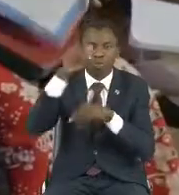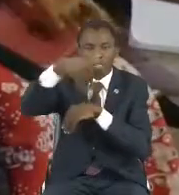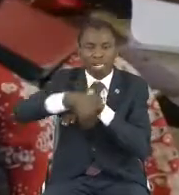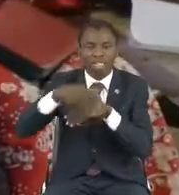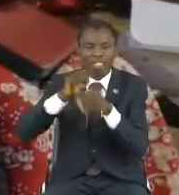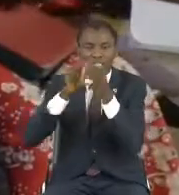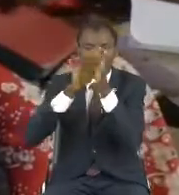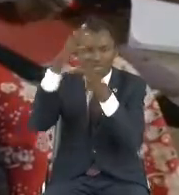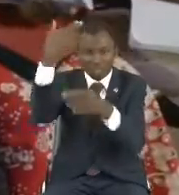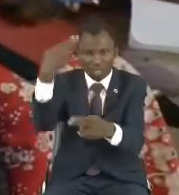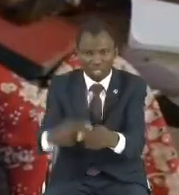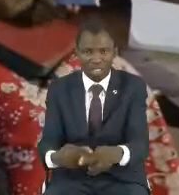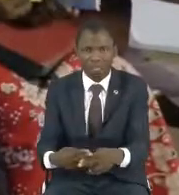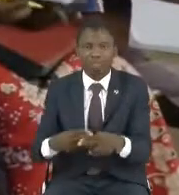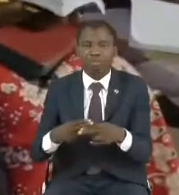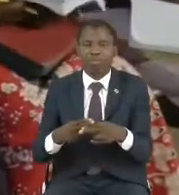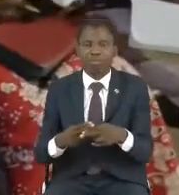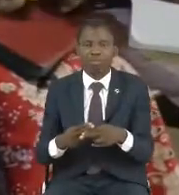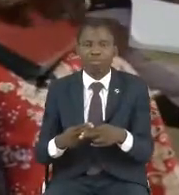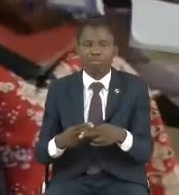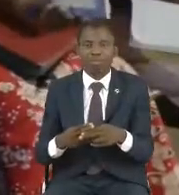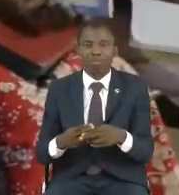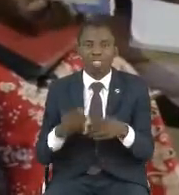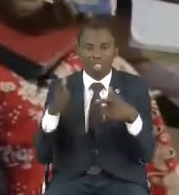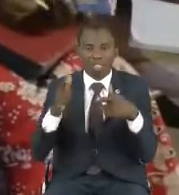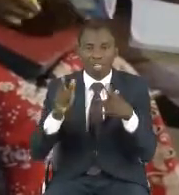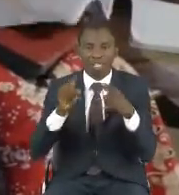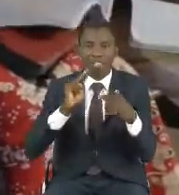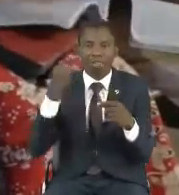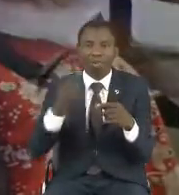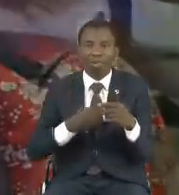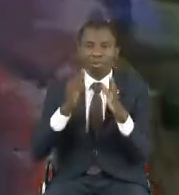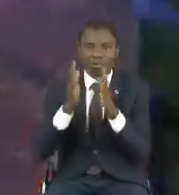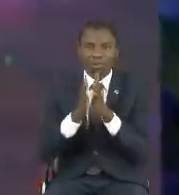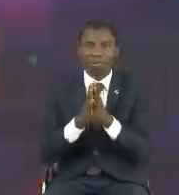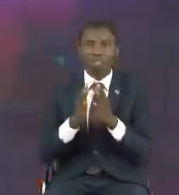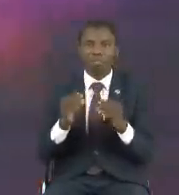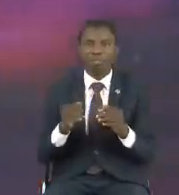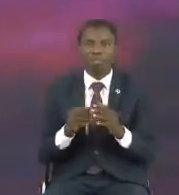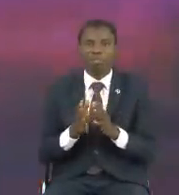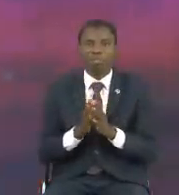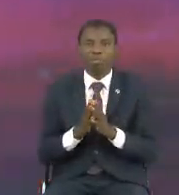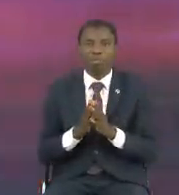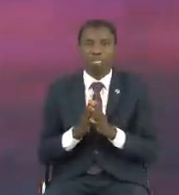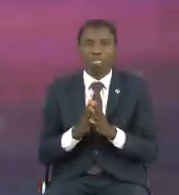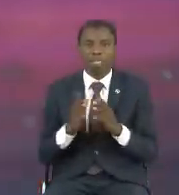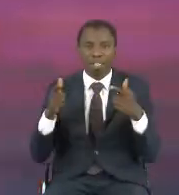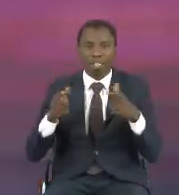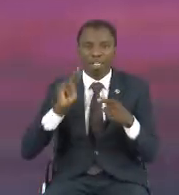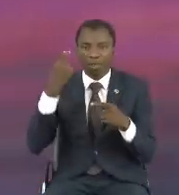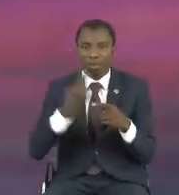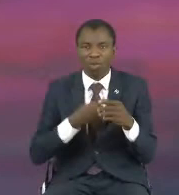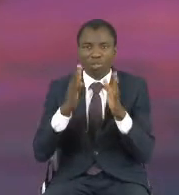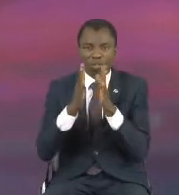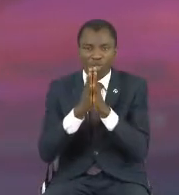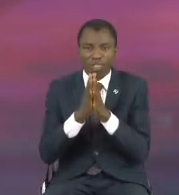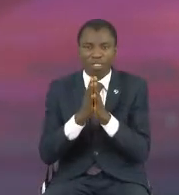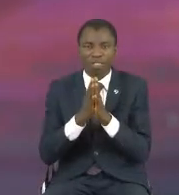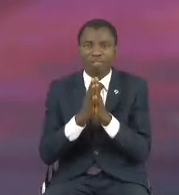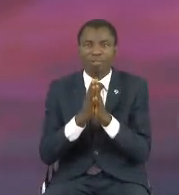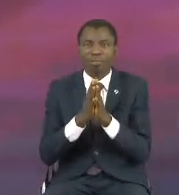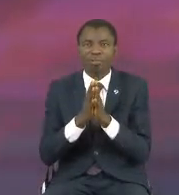name. Heads bowed and eyes closed. Heads bowed and